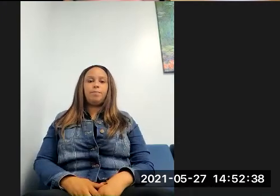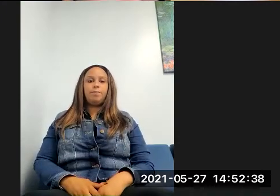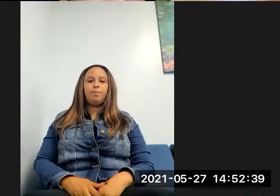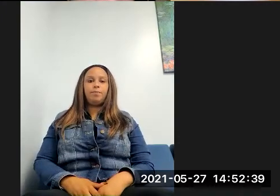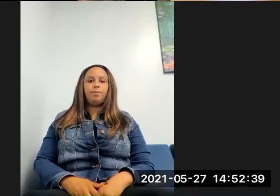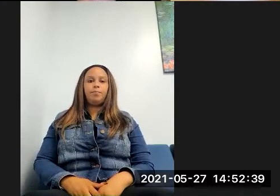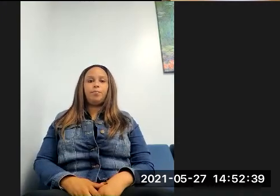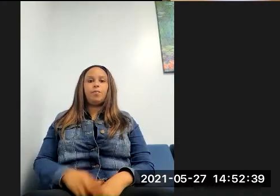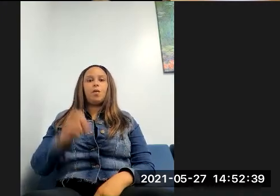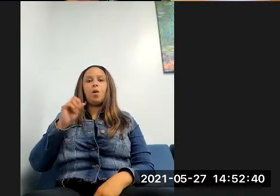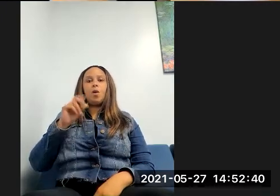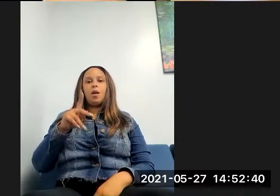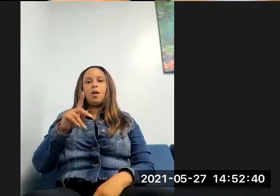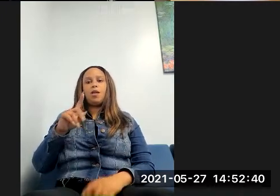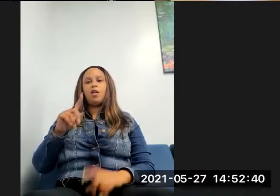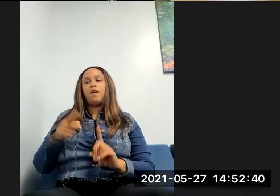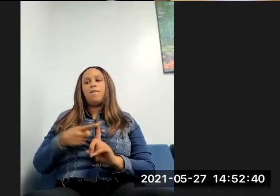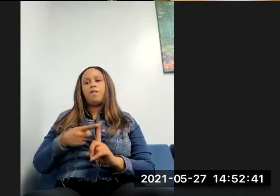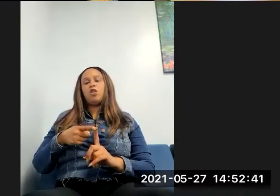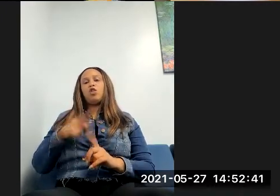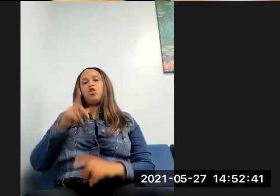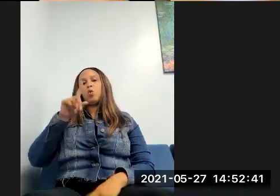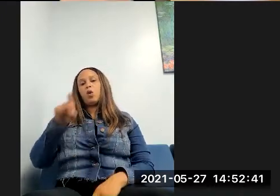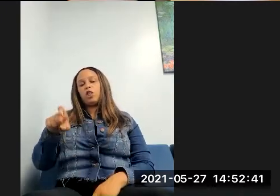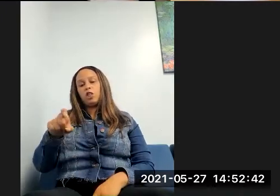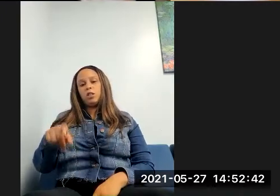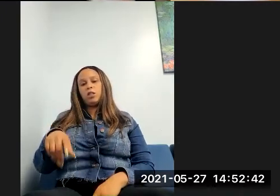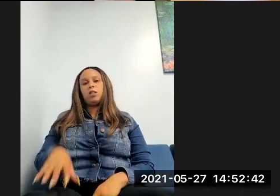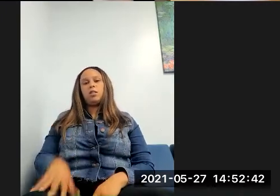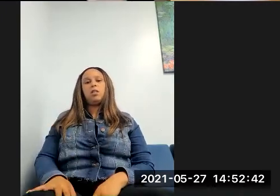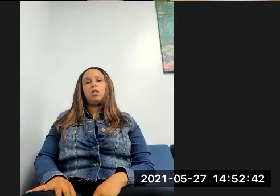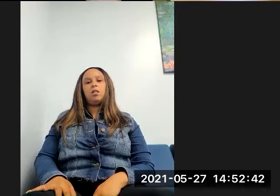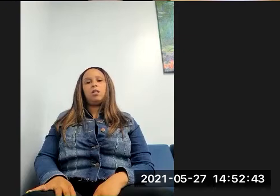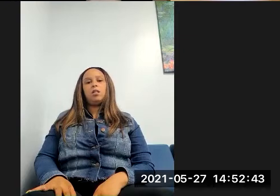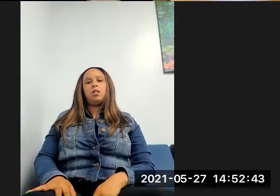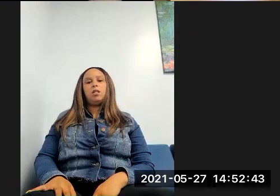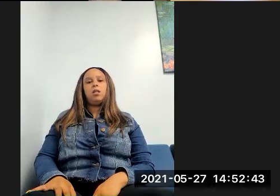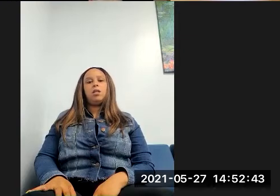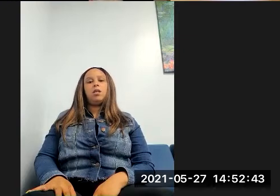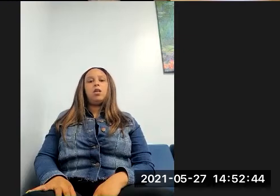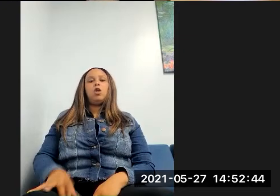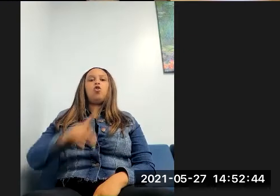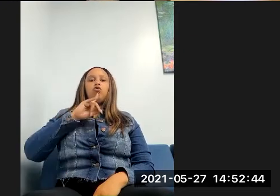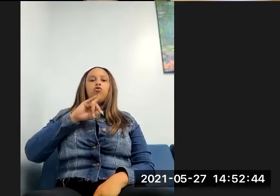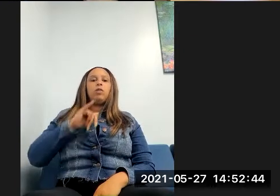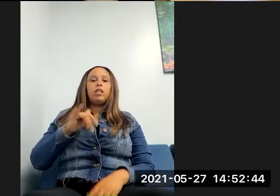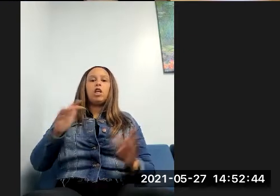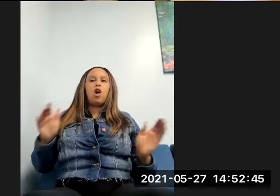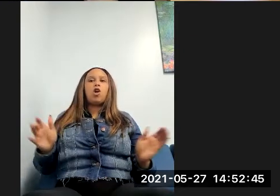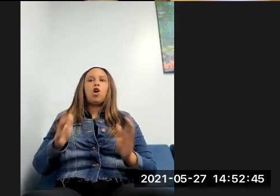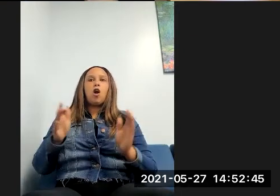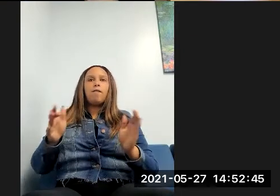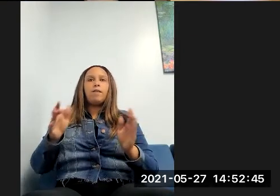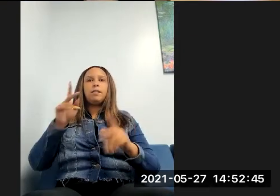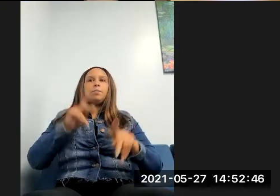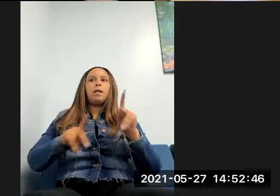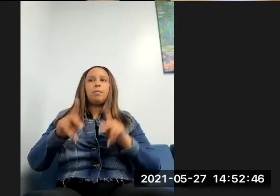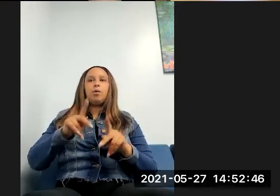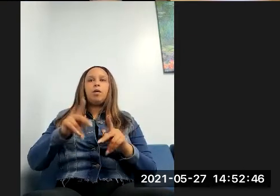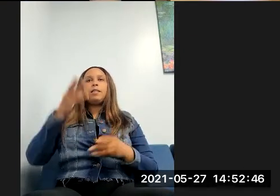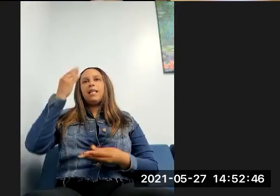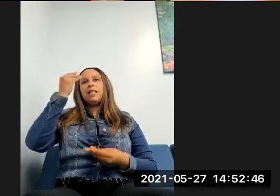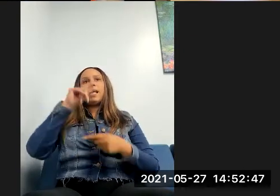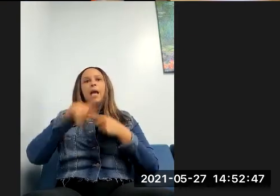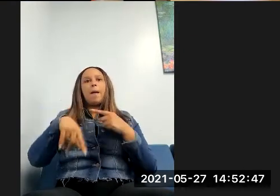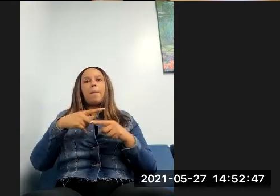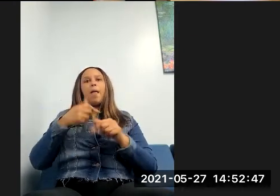so I'm going to take the first half of the question first and really encourage people to think about